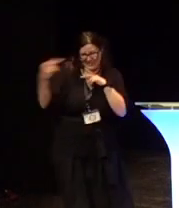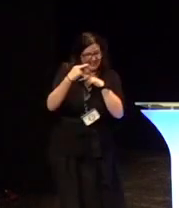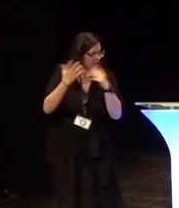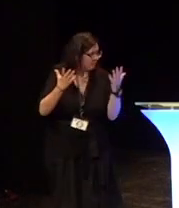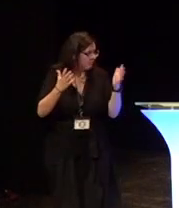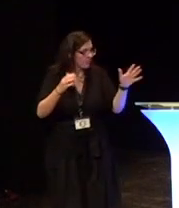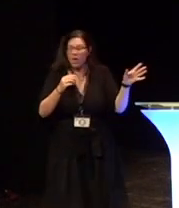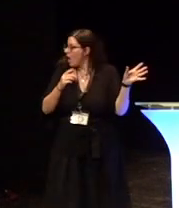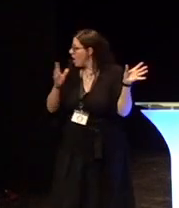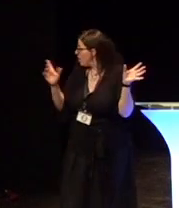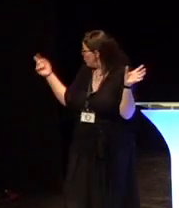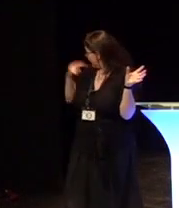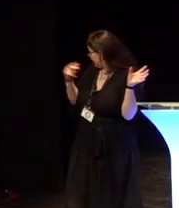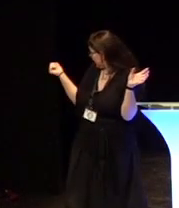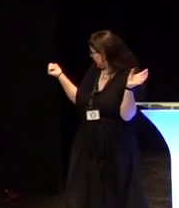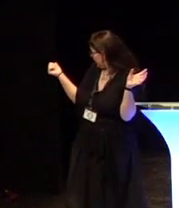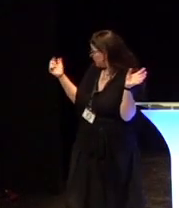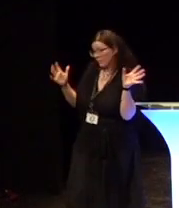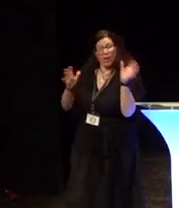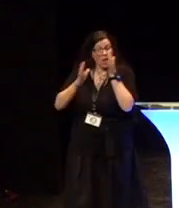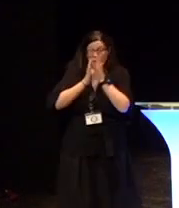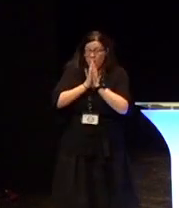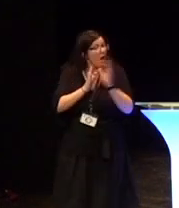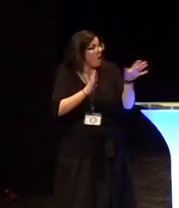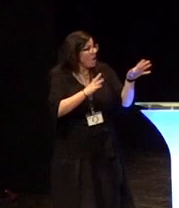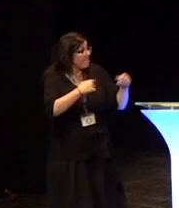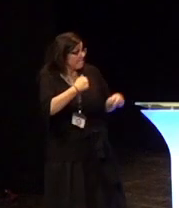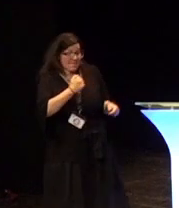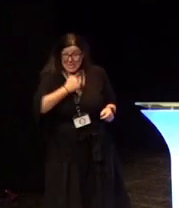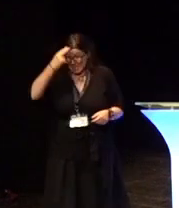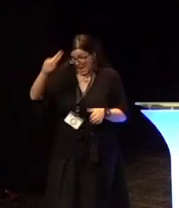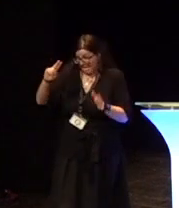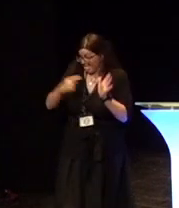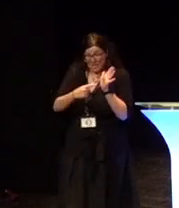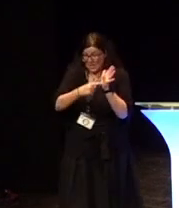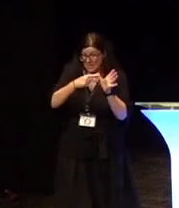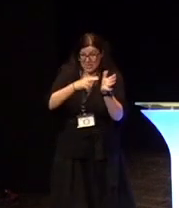Just making sure everyone can see me. Yeah.